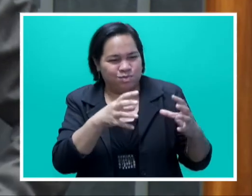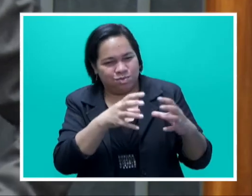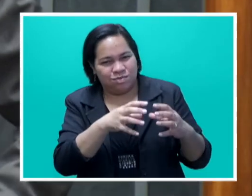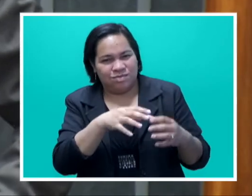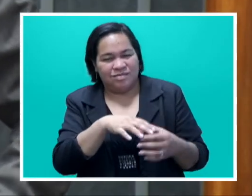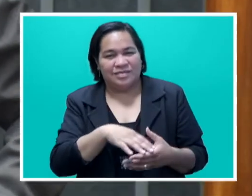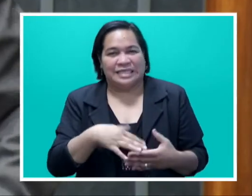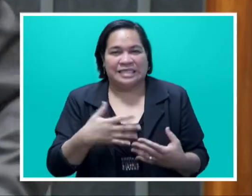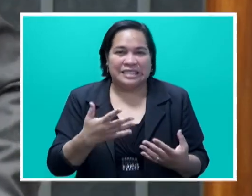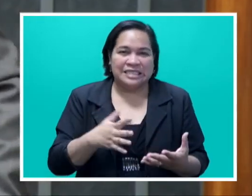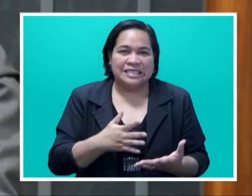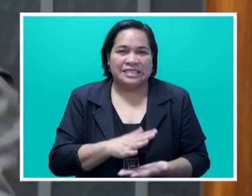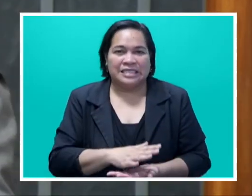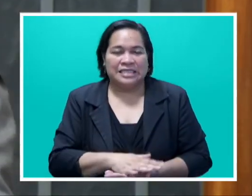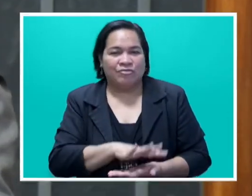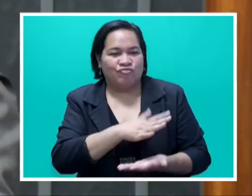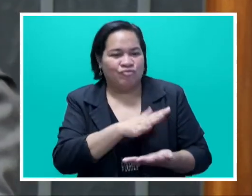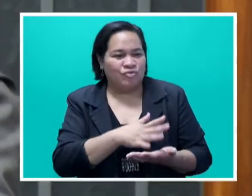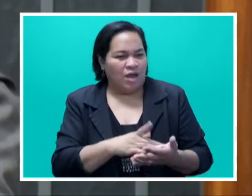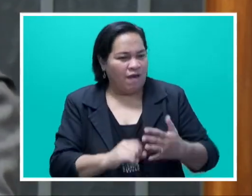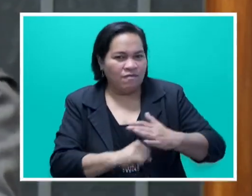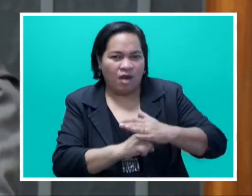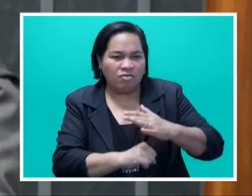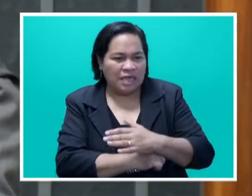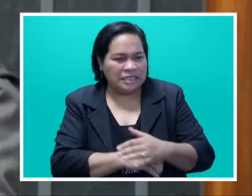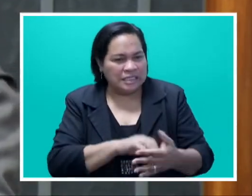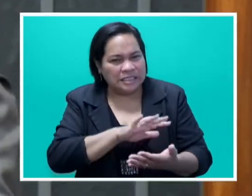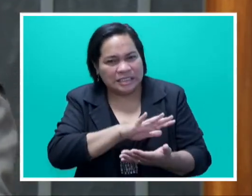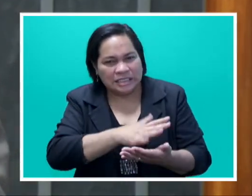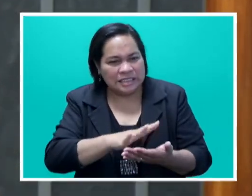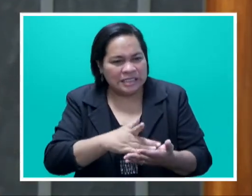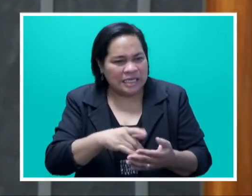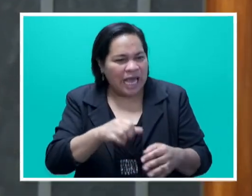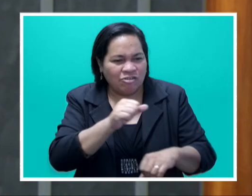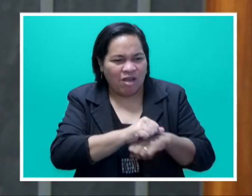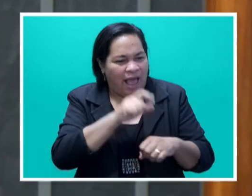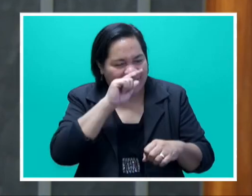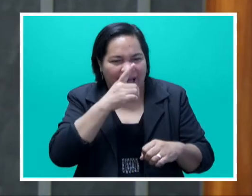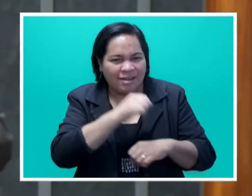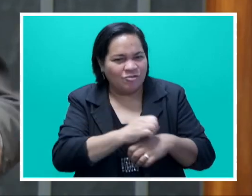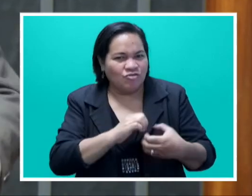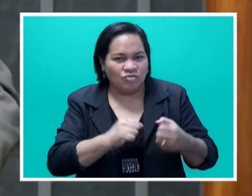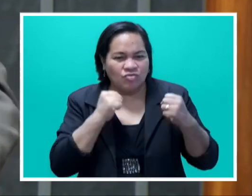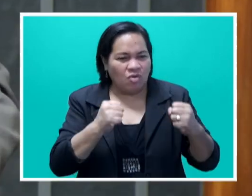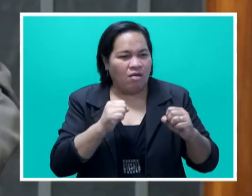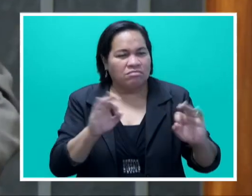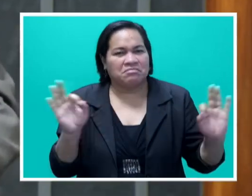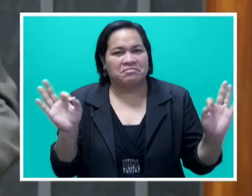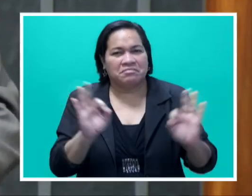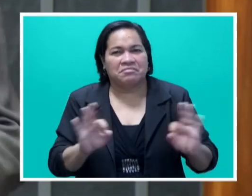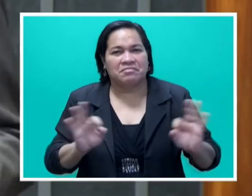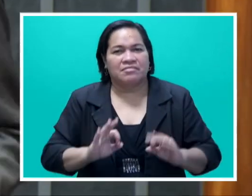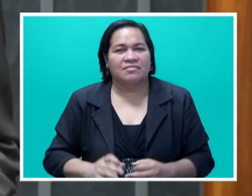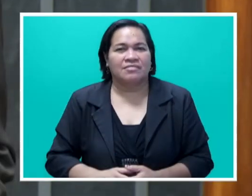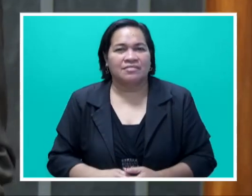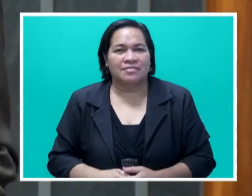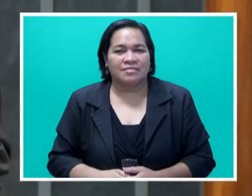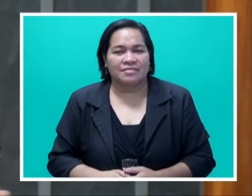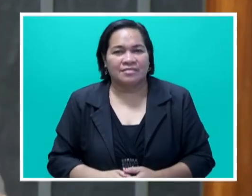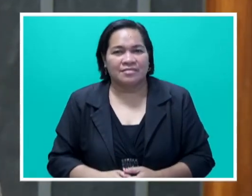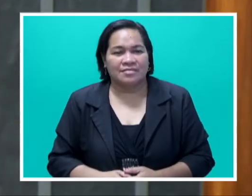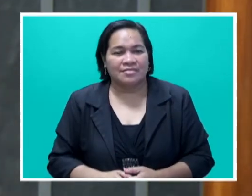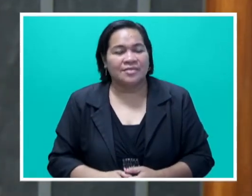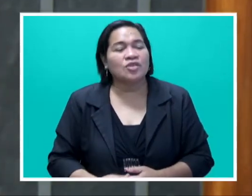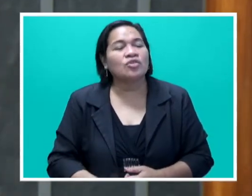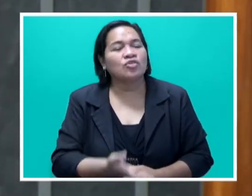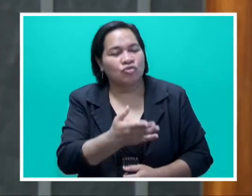shape and with no foundations and structure to hold it together. House divided. You are talking